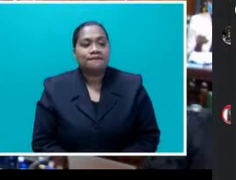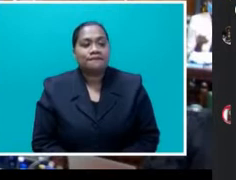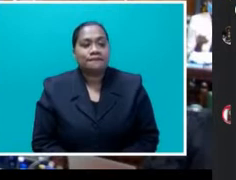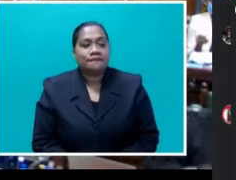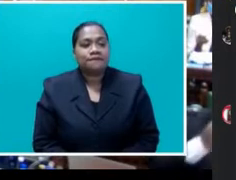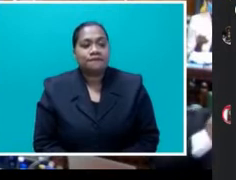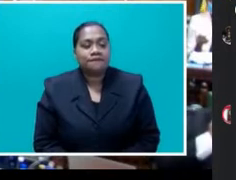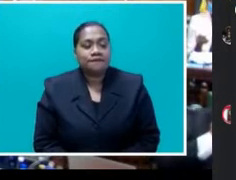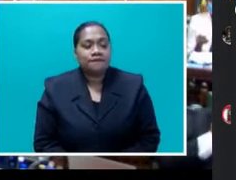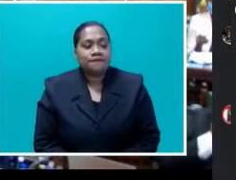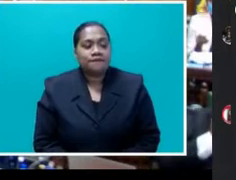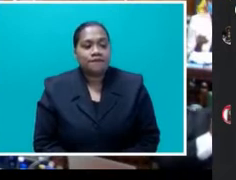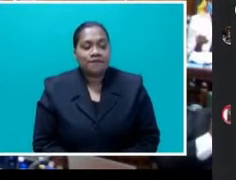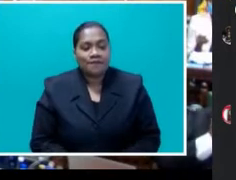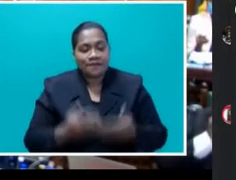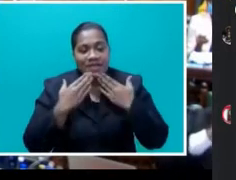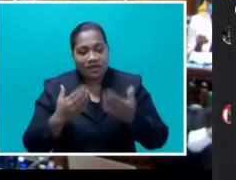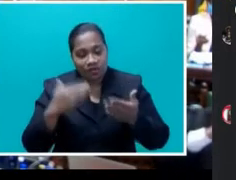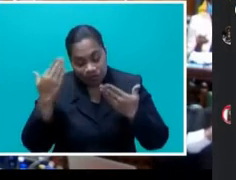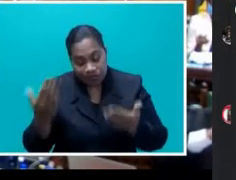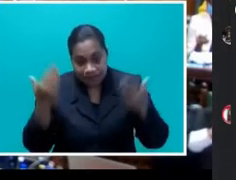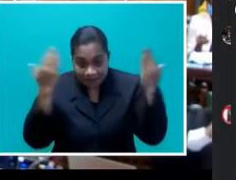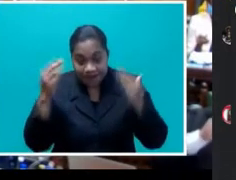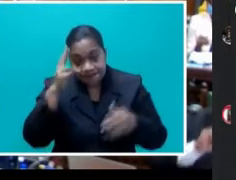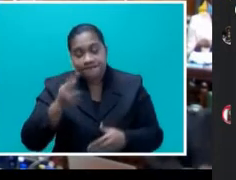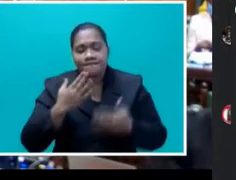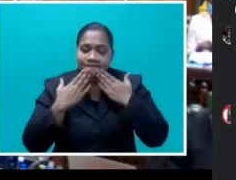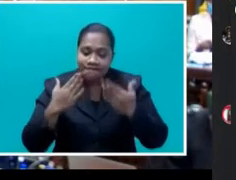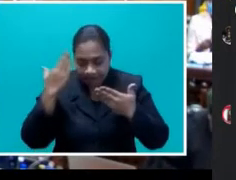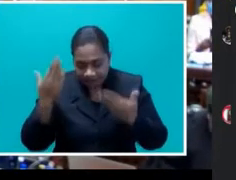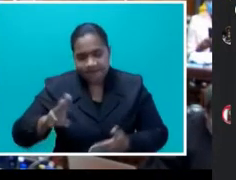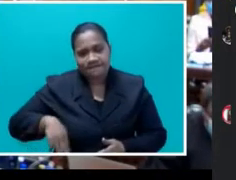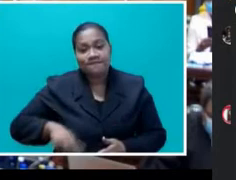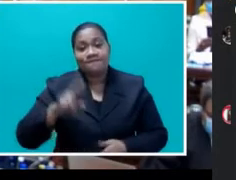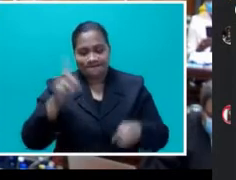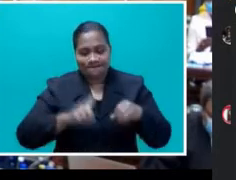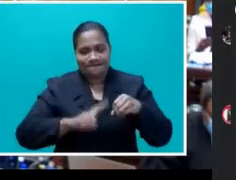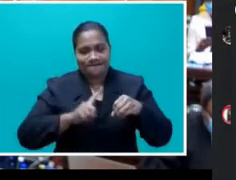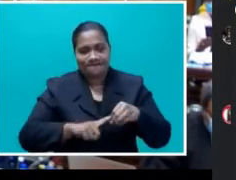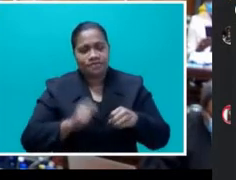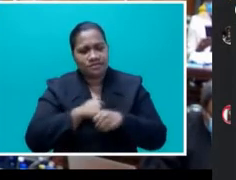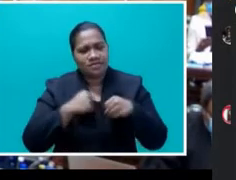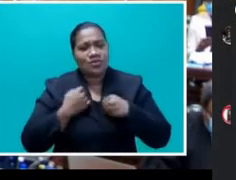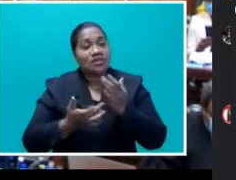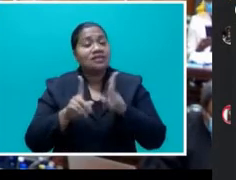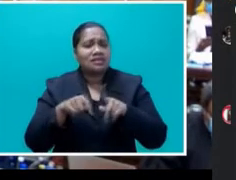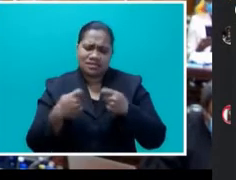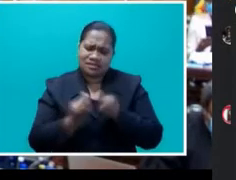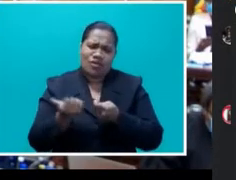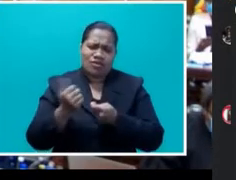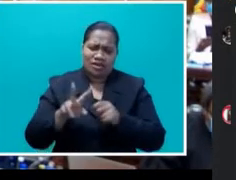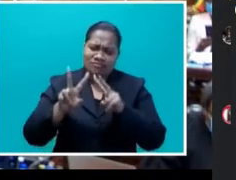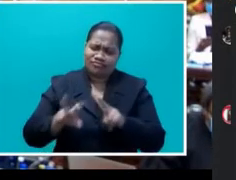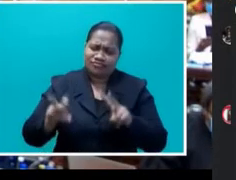Thank you, Honourable Speakers, and I thank the Honourable Member for the supplementary question. Our technical team have examined that.